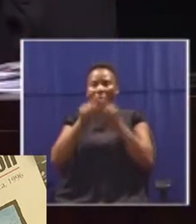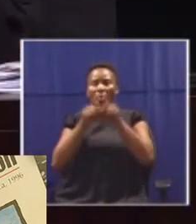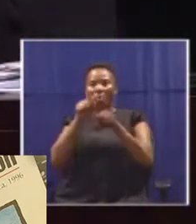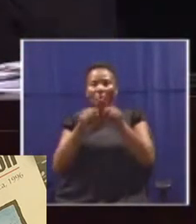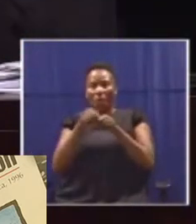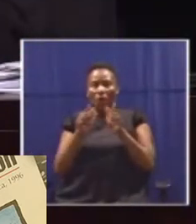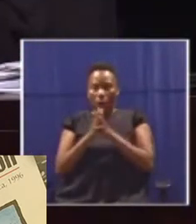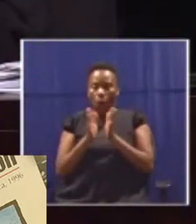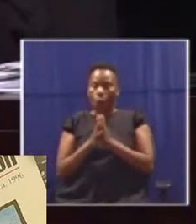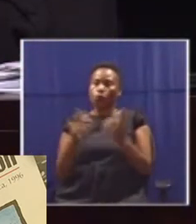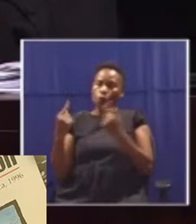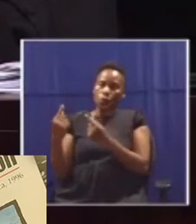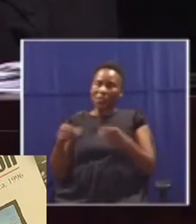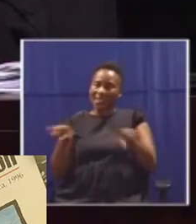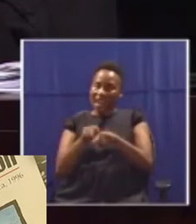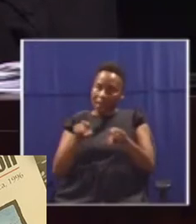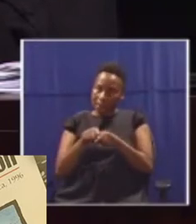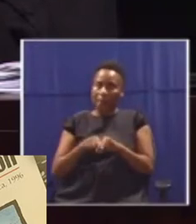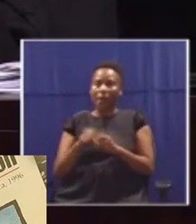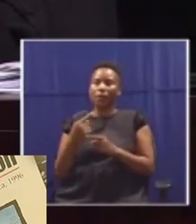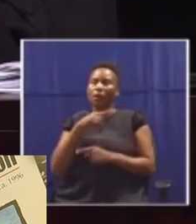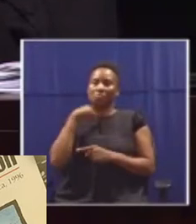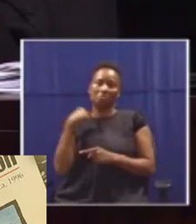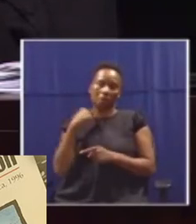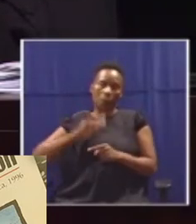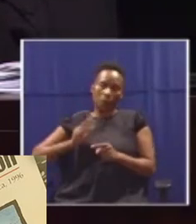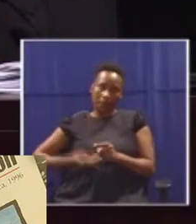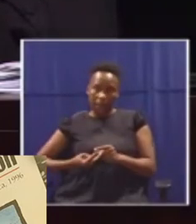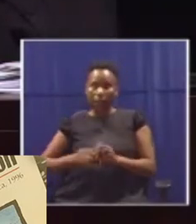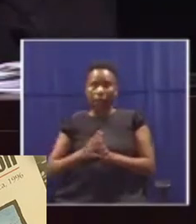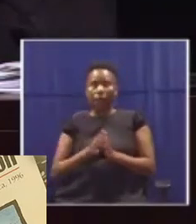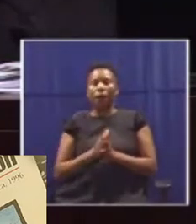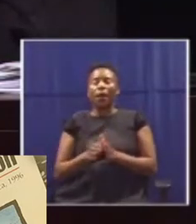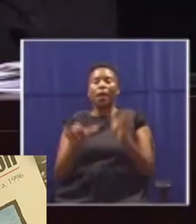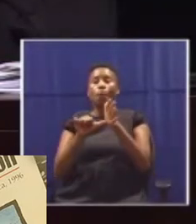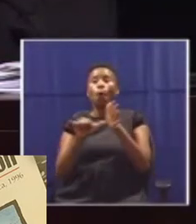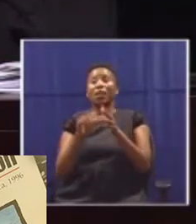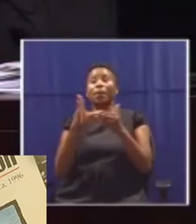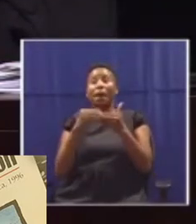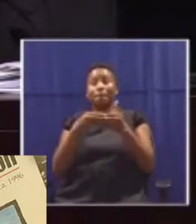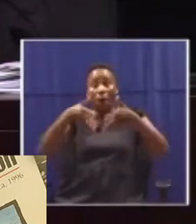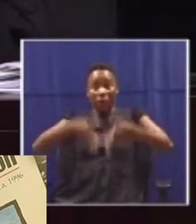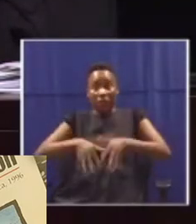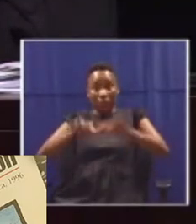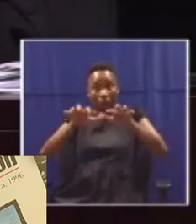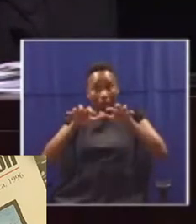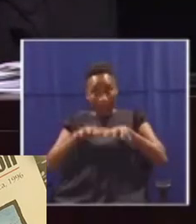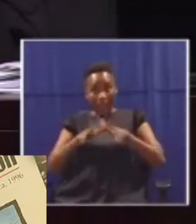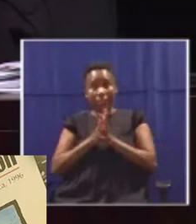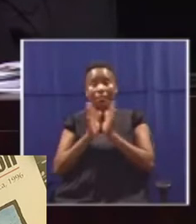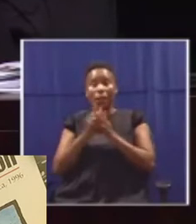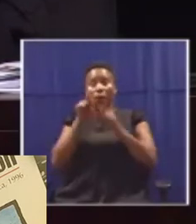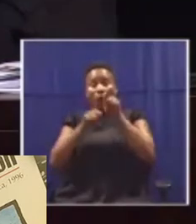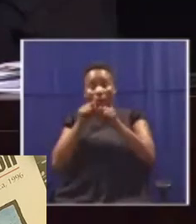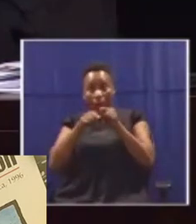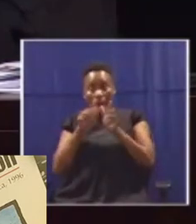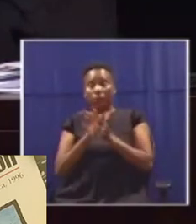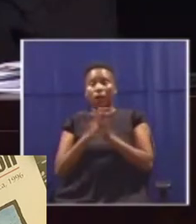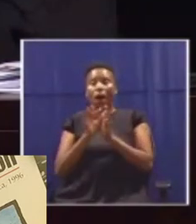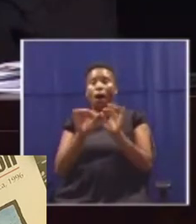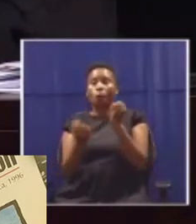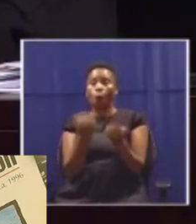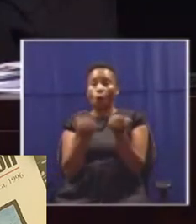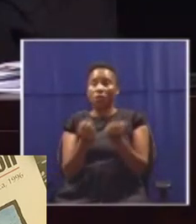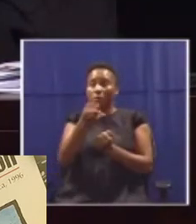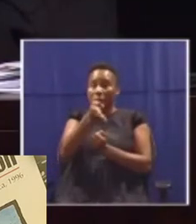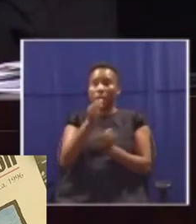of ravaging of society. Leloko le hlomphehileng la parliament ena le qoswa ka ho bolaya molekane wa lona